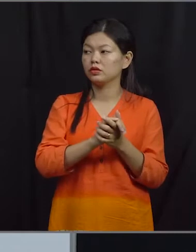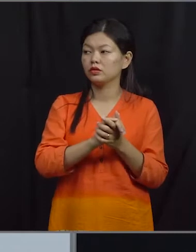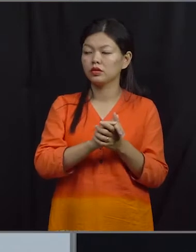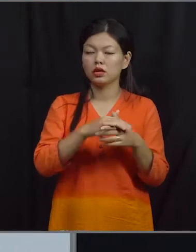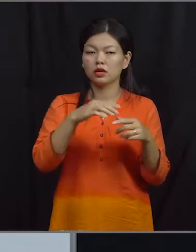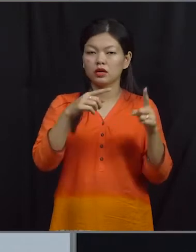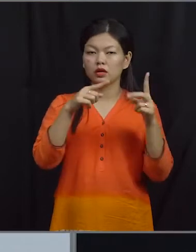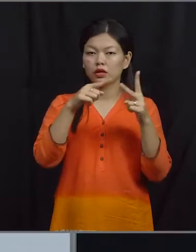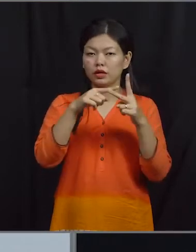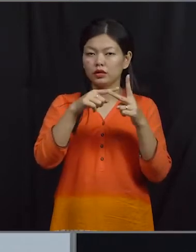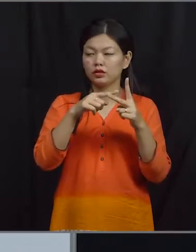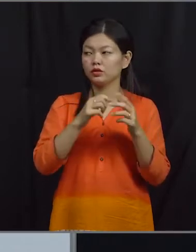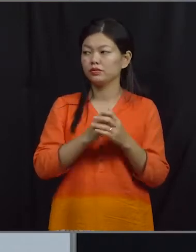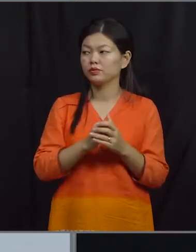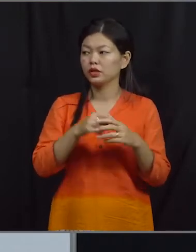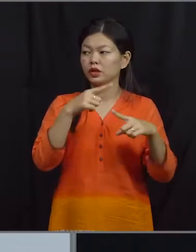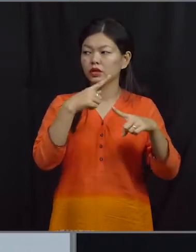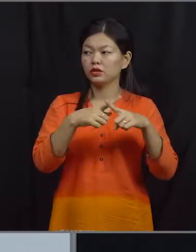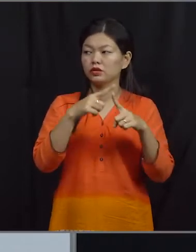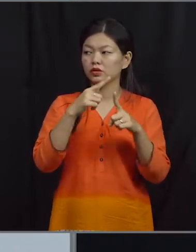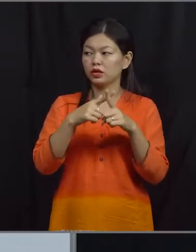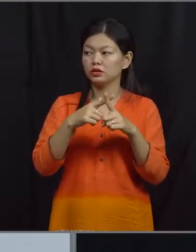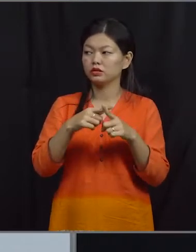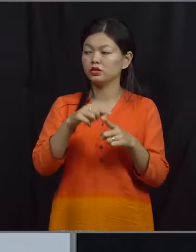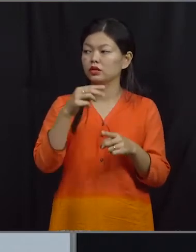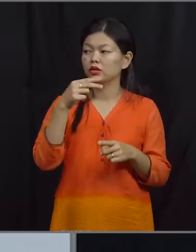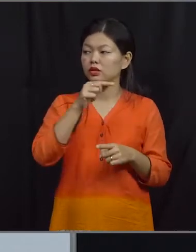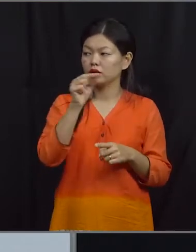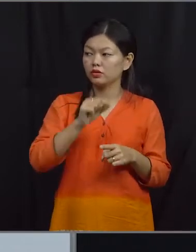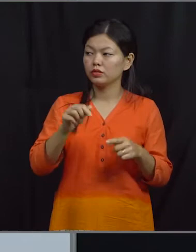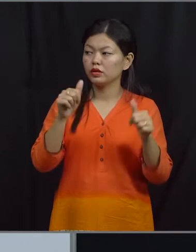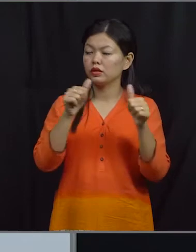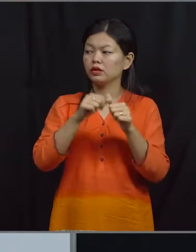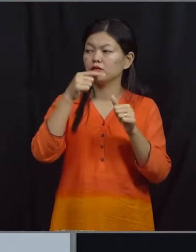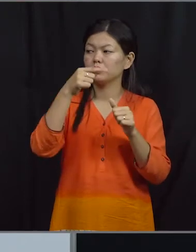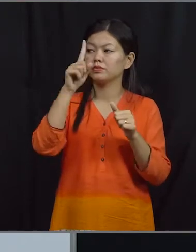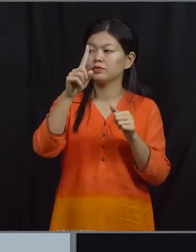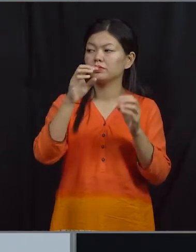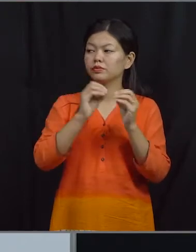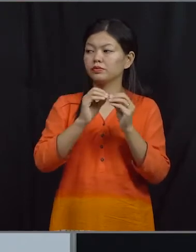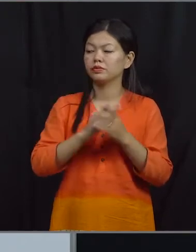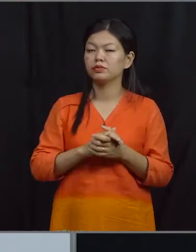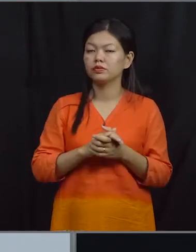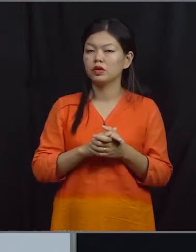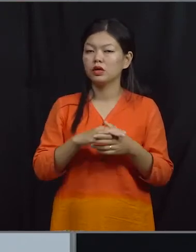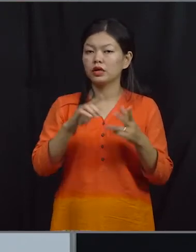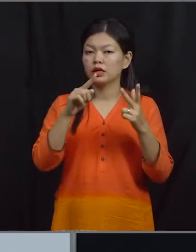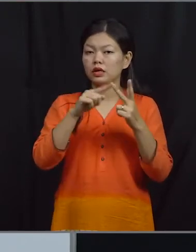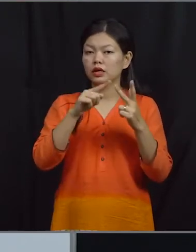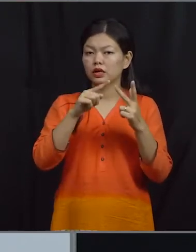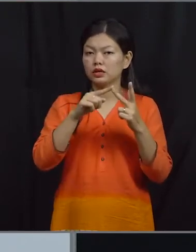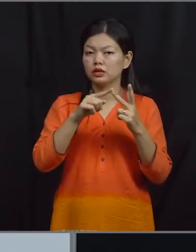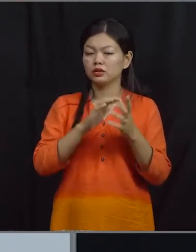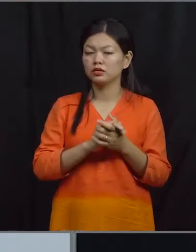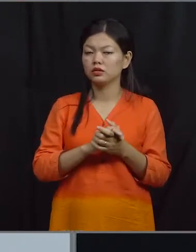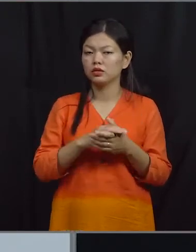into x equal to A inverse into b, right. Then I in identity matrix with any